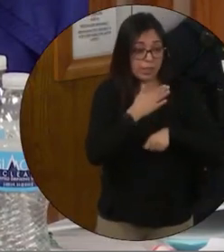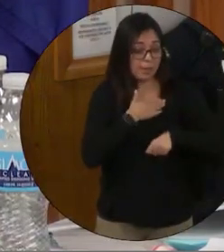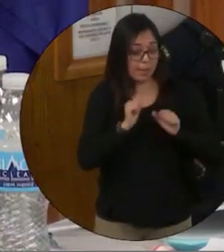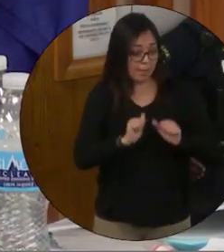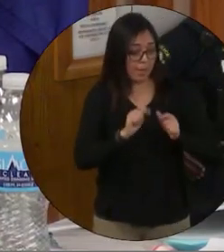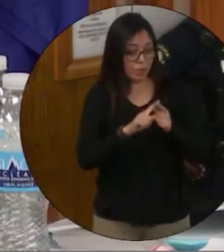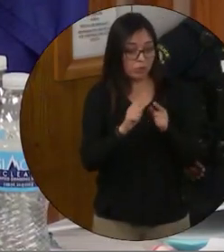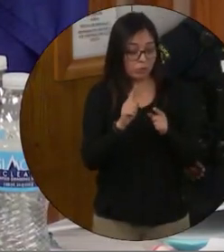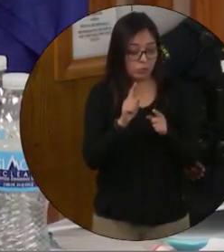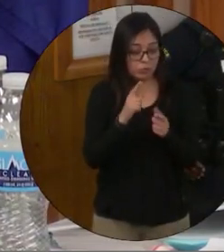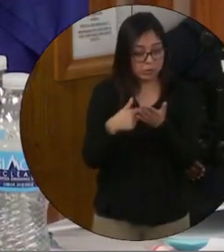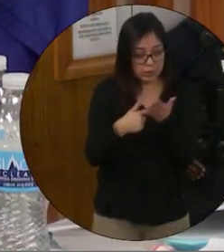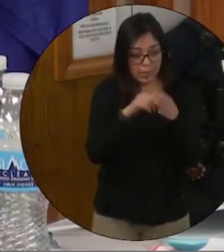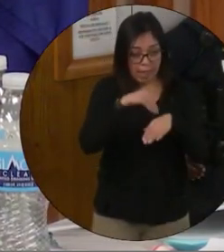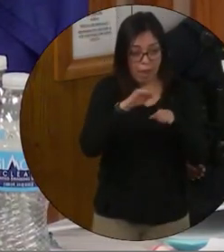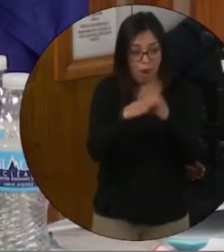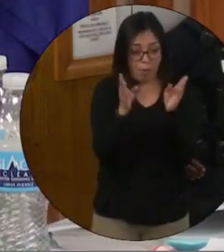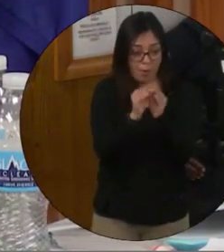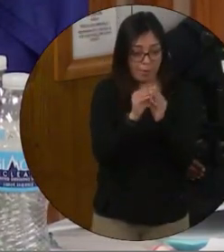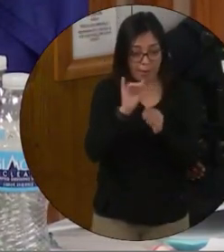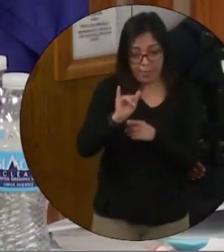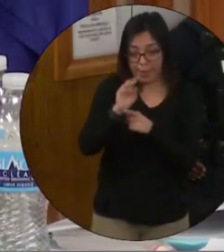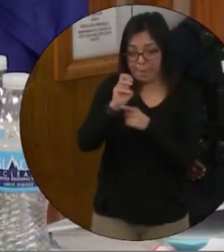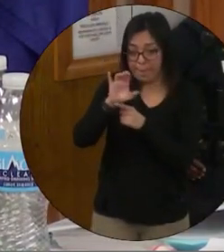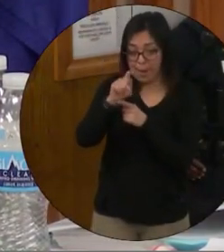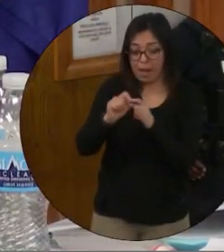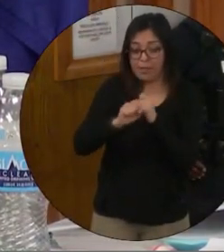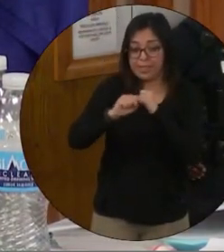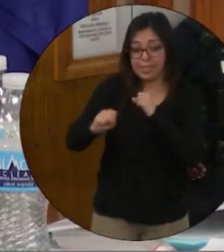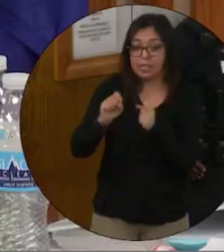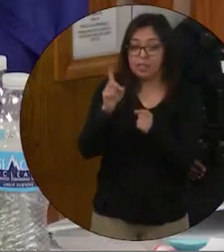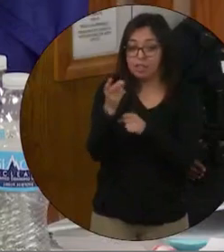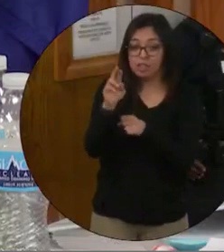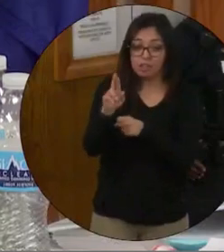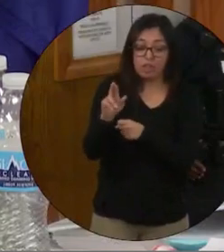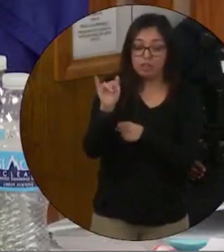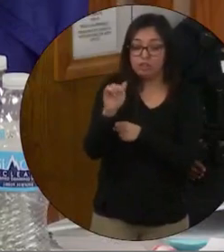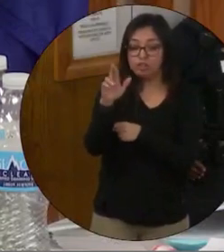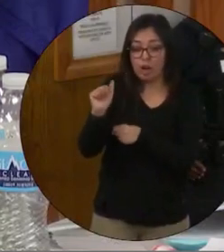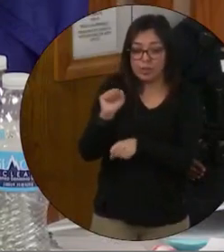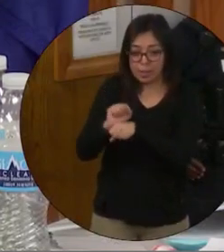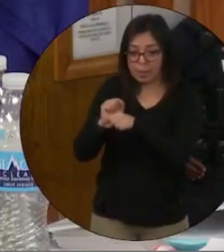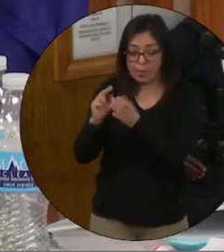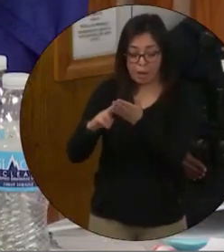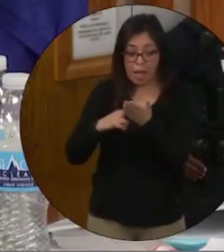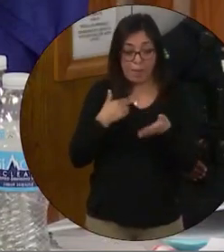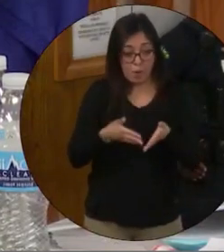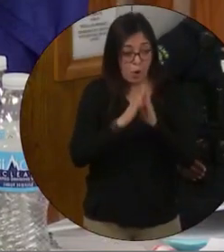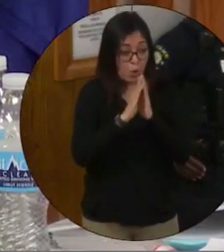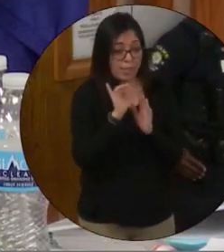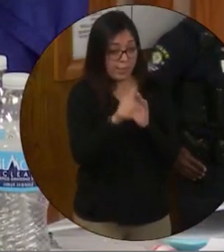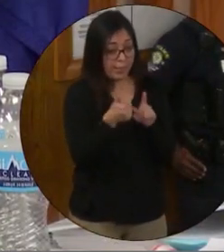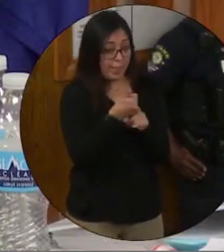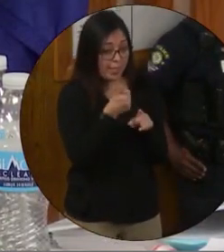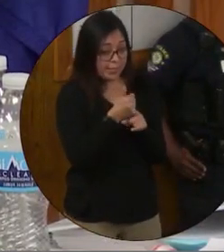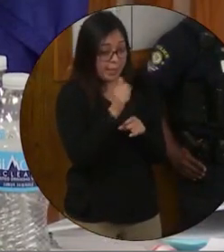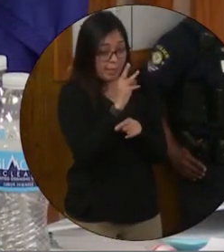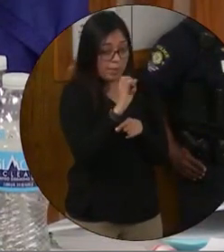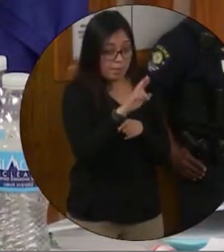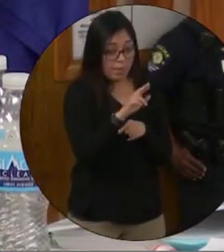trustee to discuss at an open meeting the merits of extending Dr. Jara's employment contract. I am requesting that the Attorney General invalidate